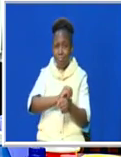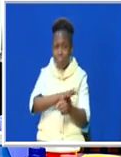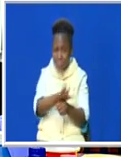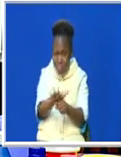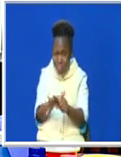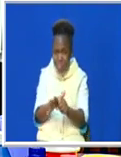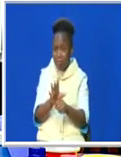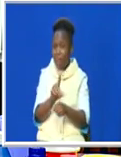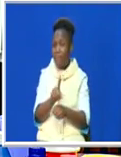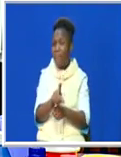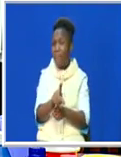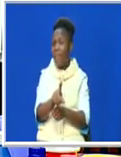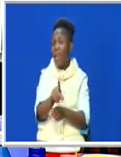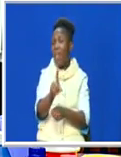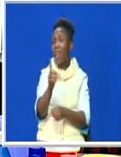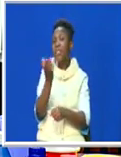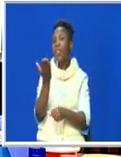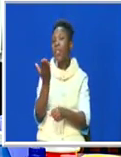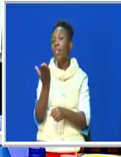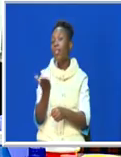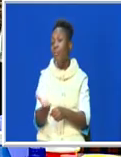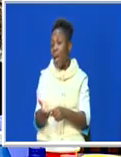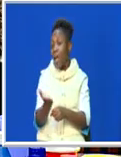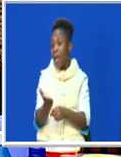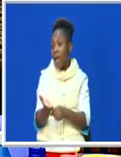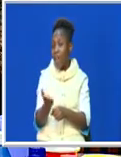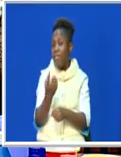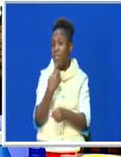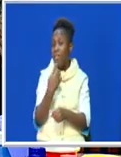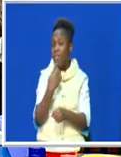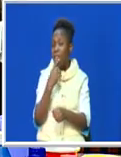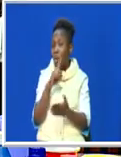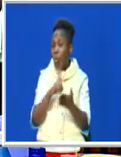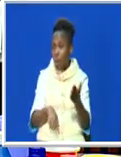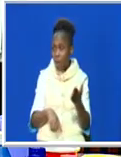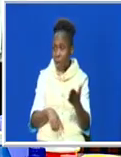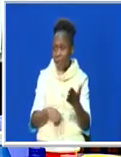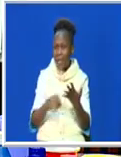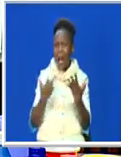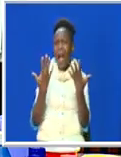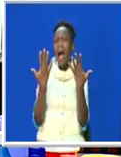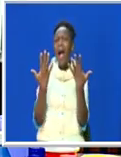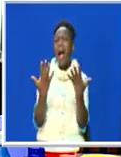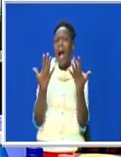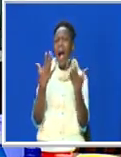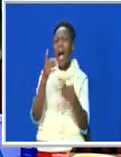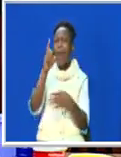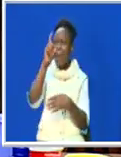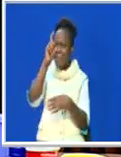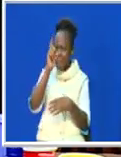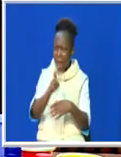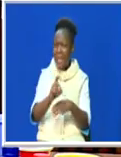COVID-19. And we are told that we should keep our hands